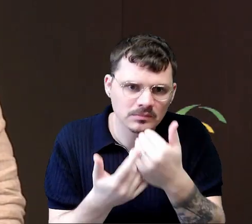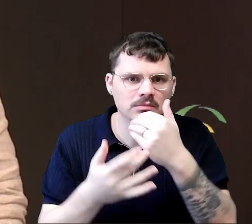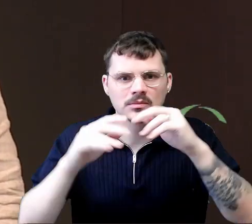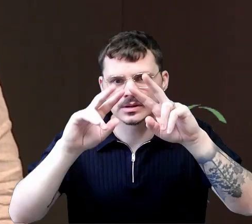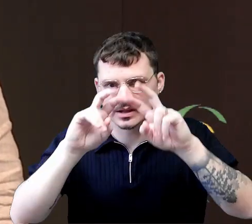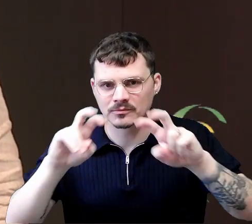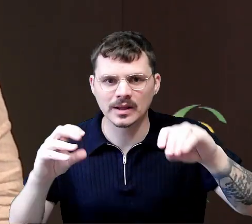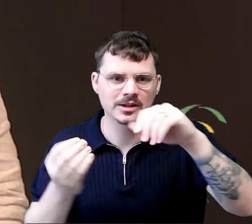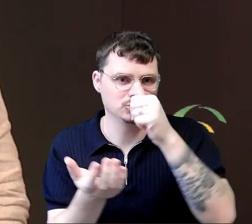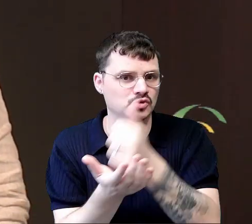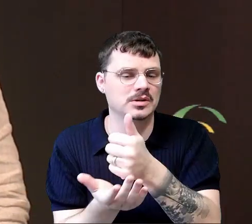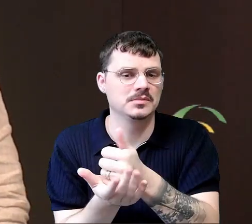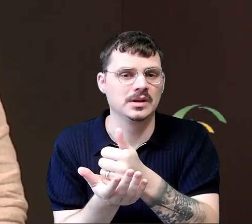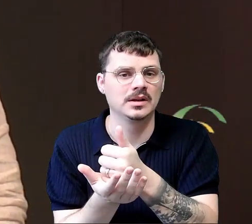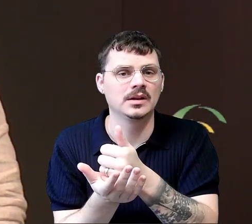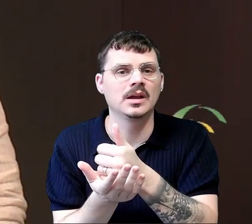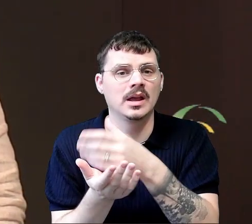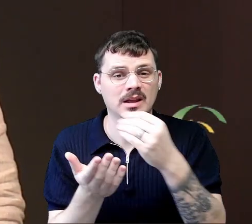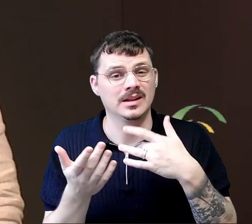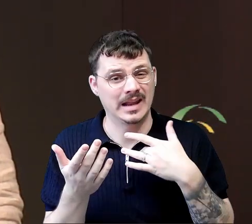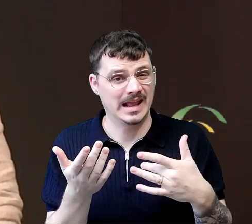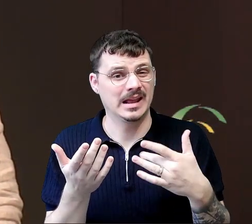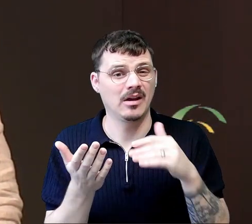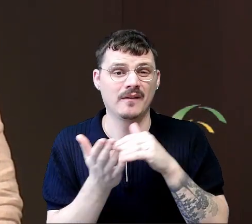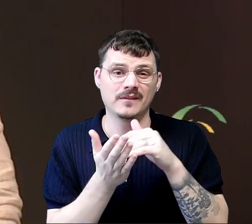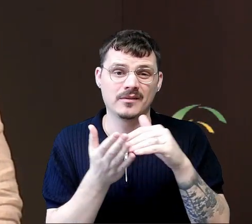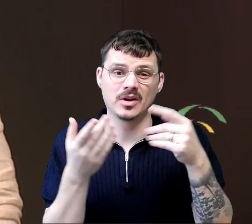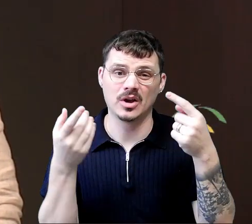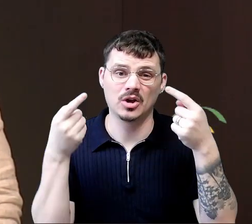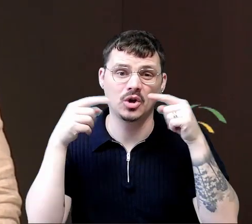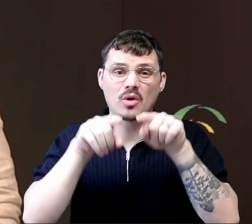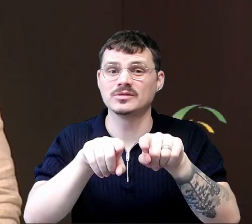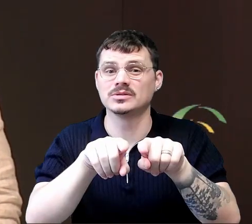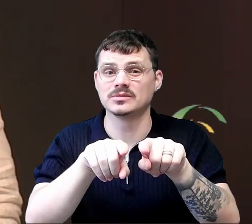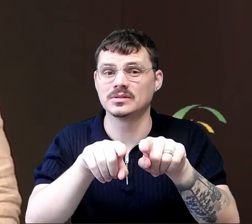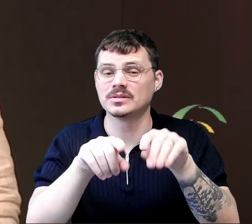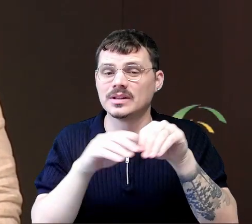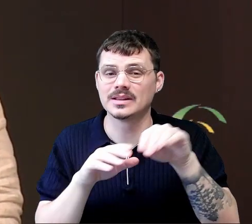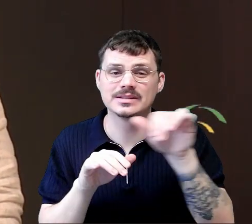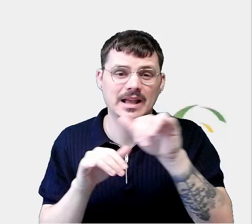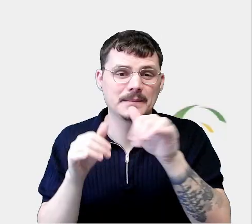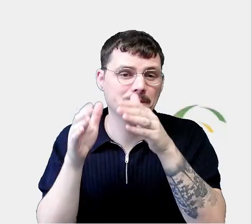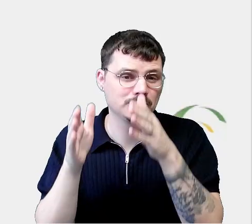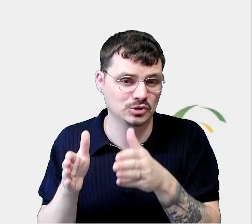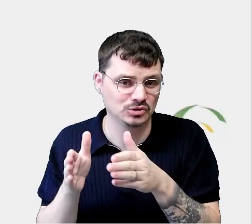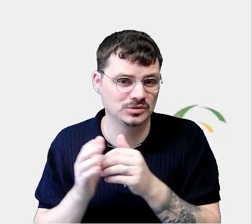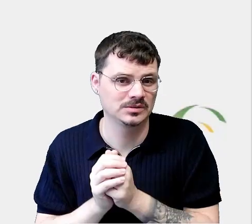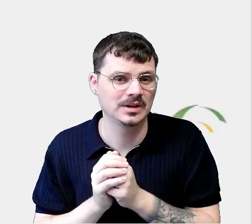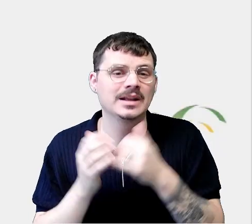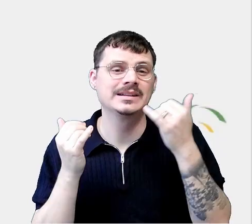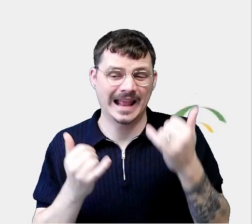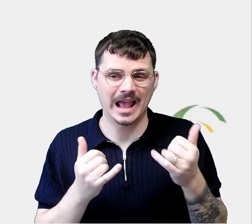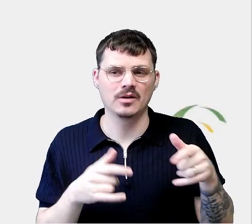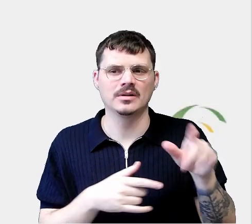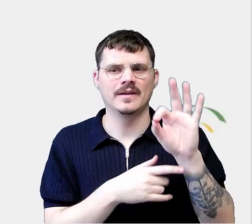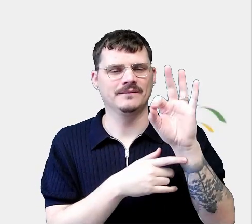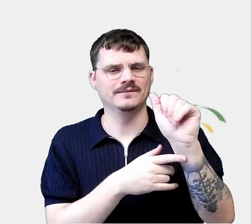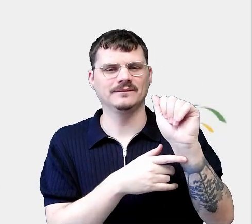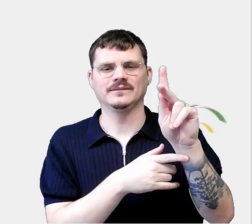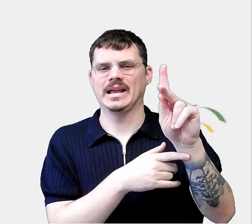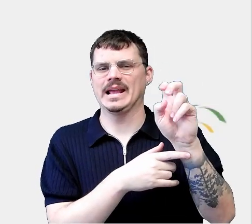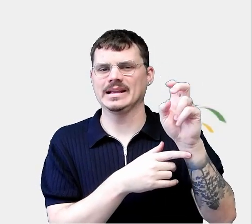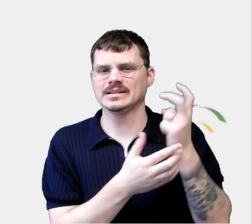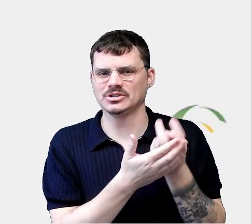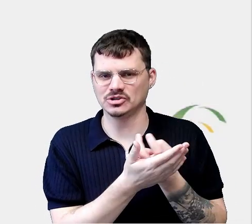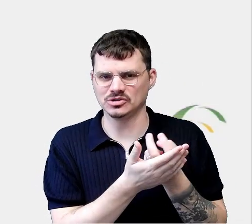treatment, and they often coexist in the same person. Fake seizures.